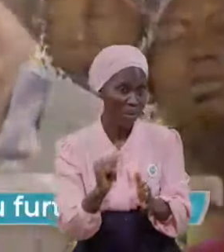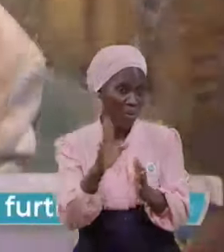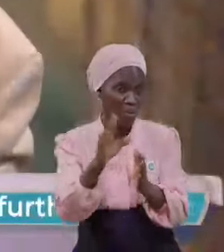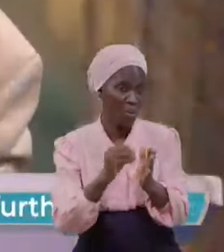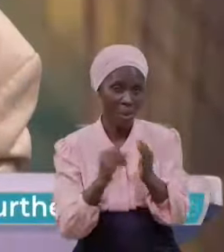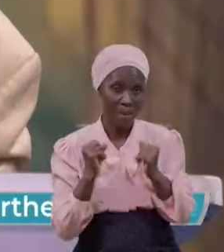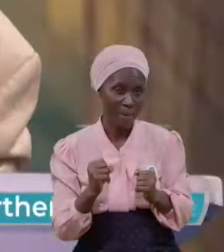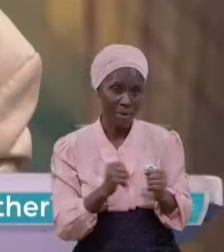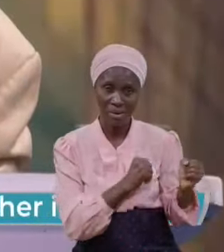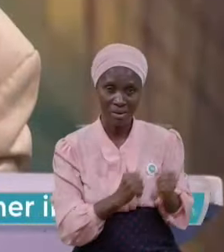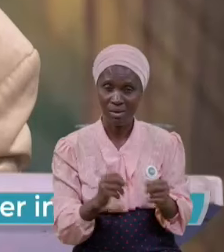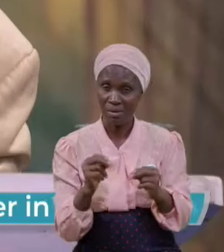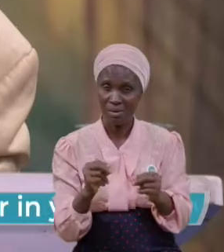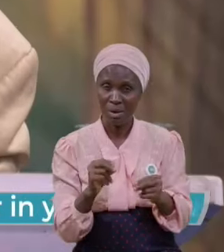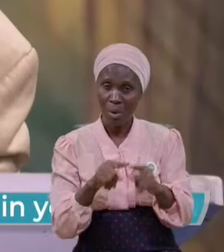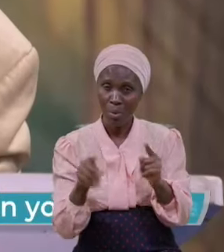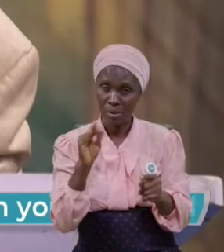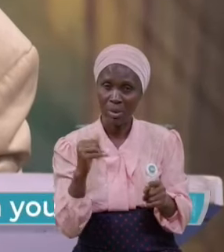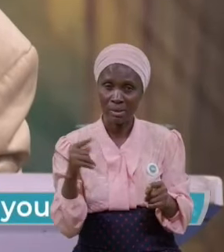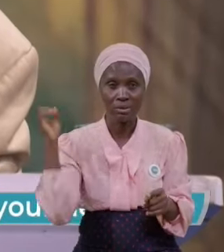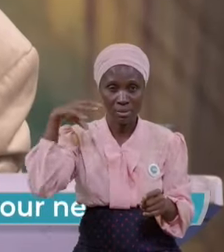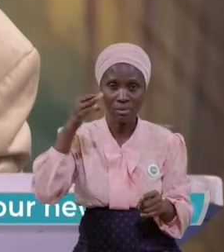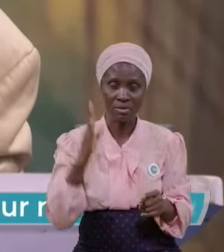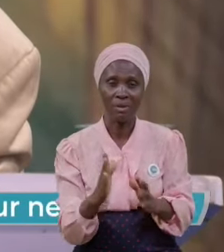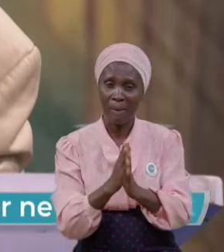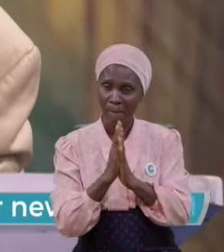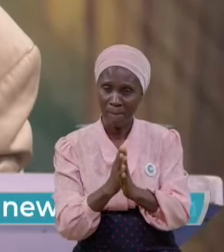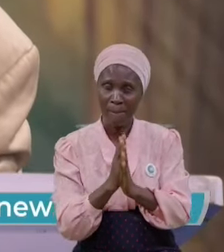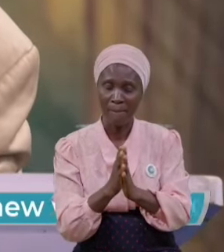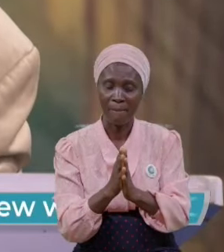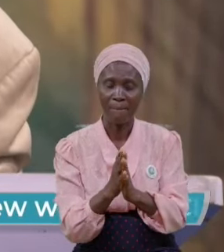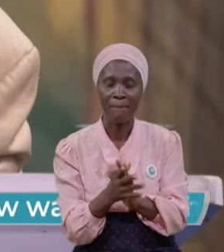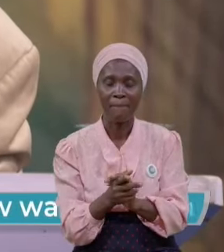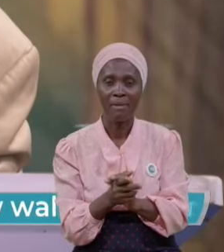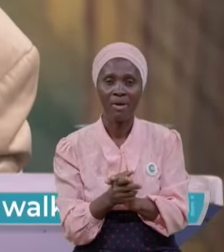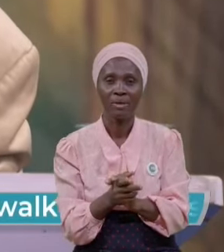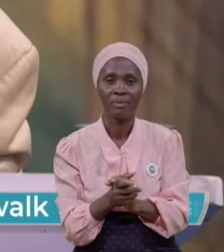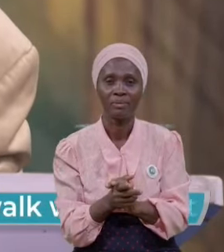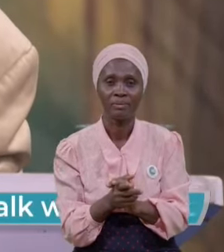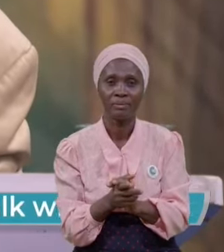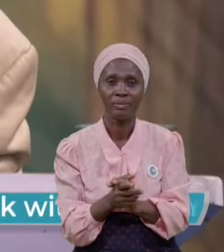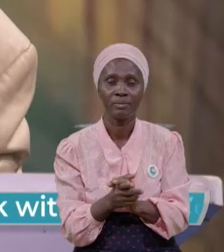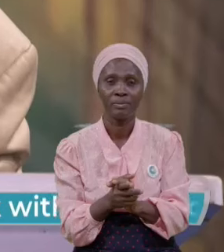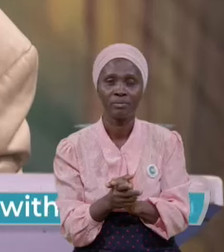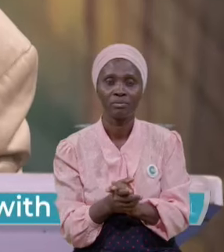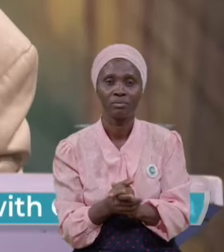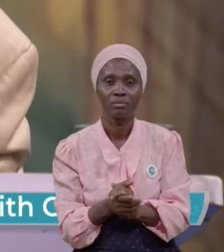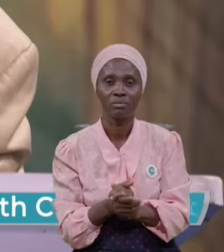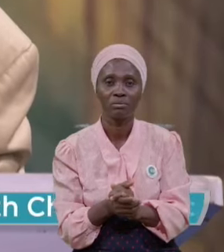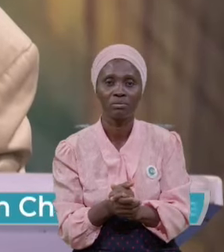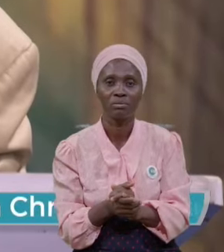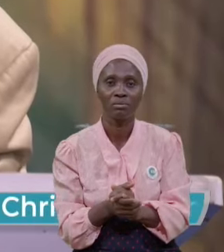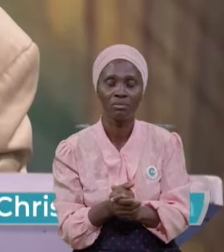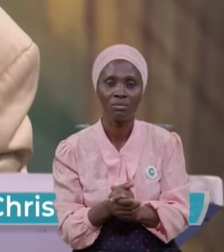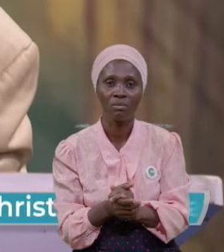here, are we true with counseling? If you are true, let me see your flag,